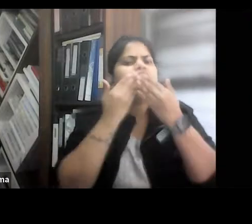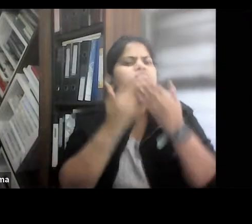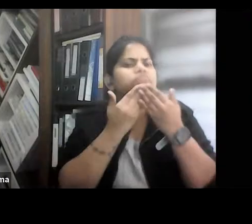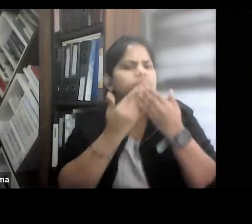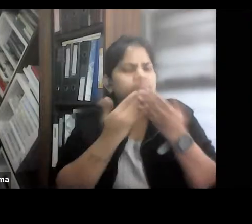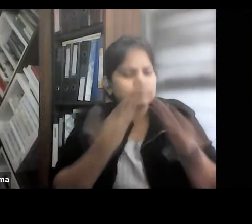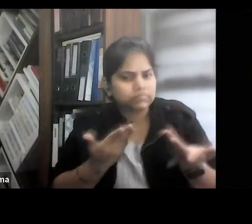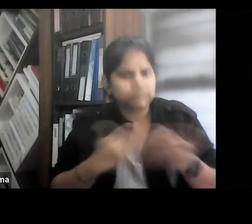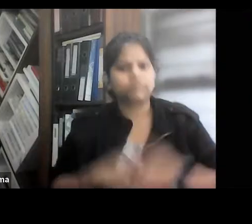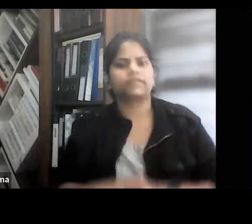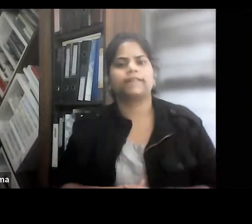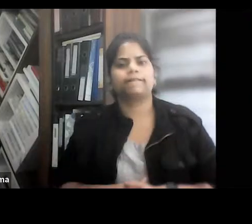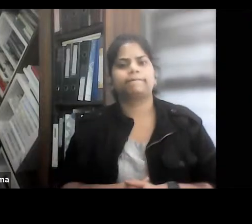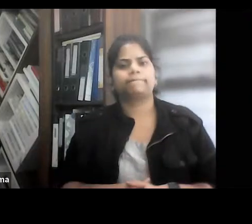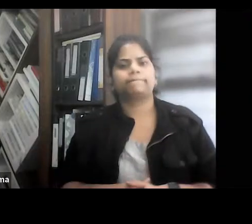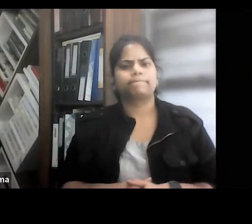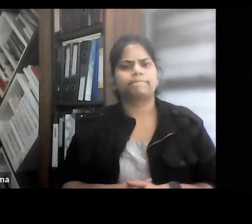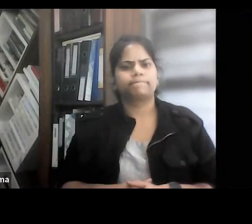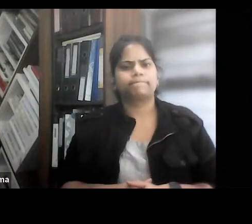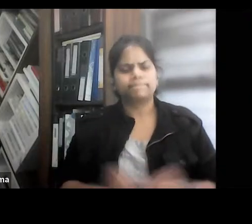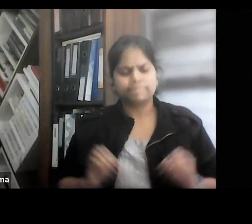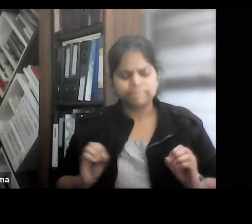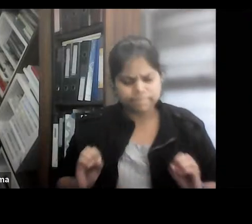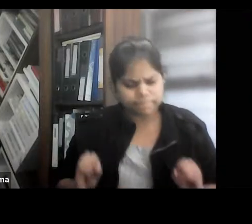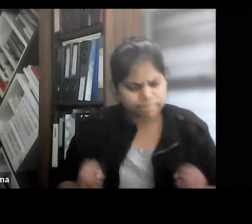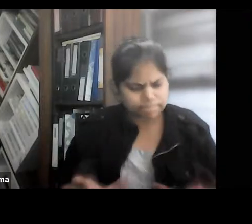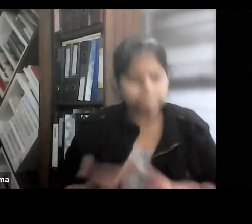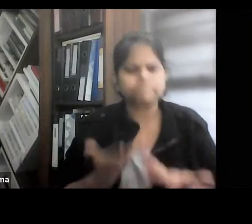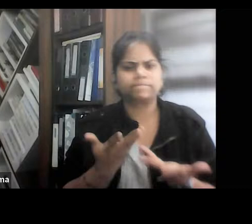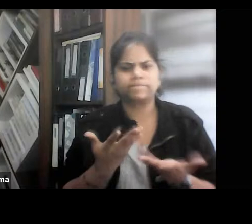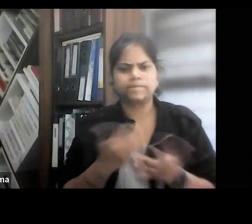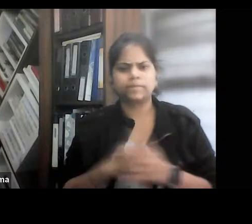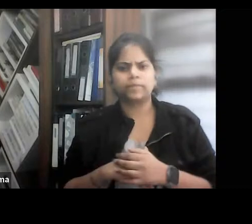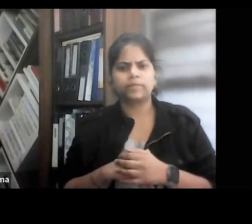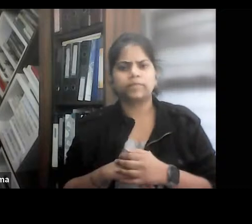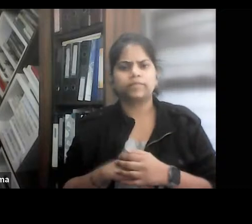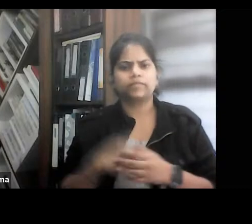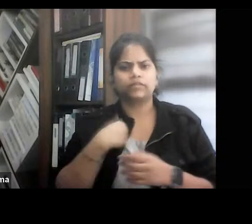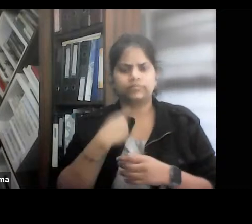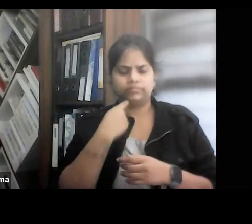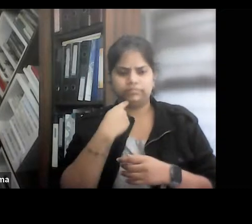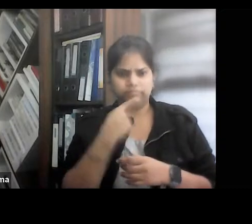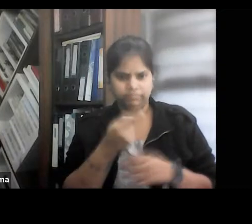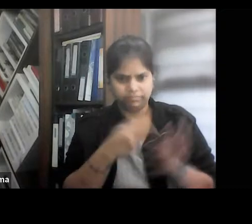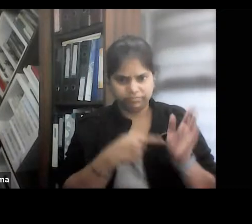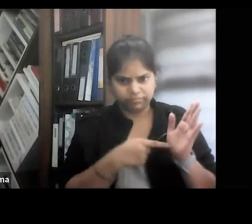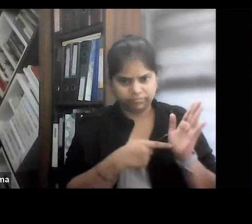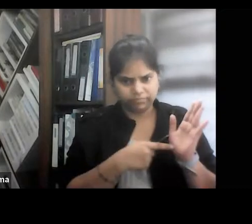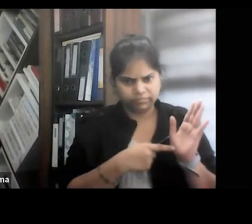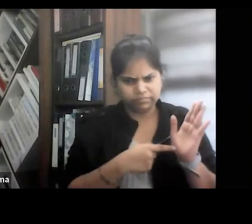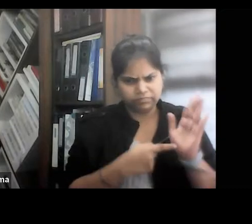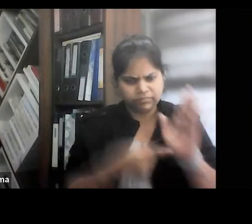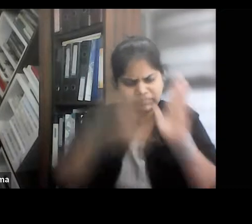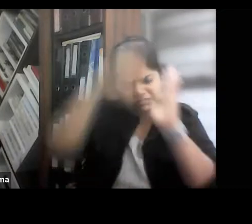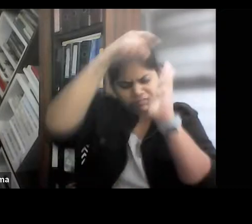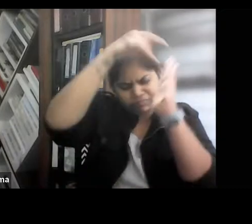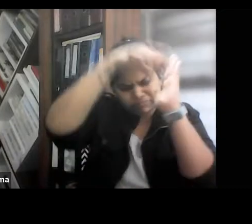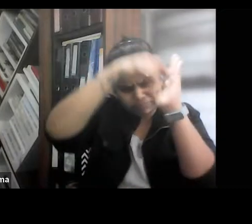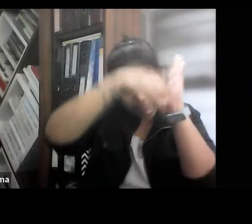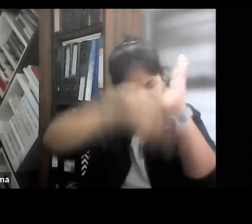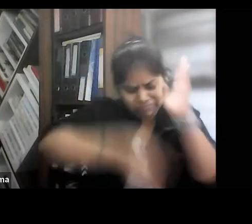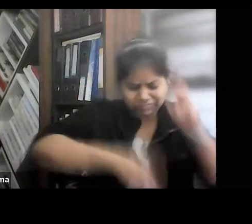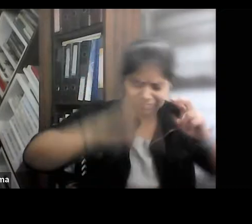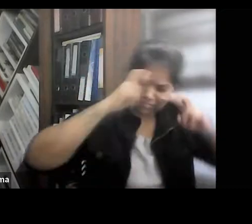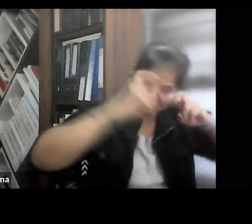At the very outset itself, let me give you all a very brief analysis